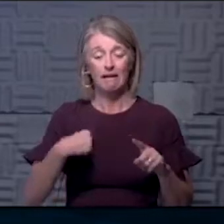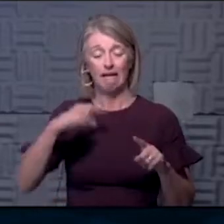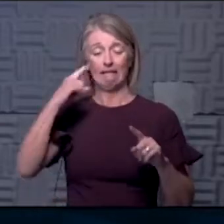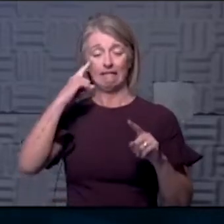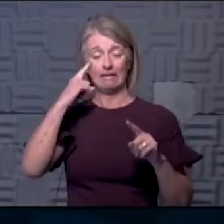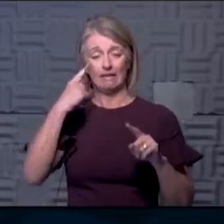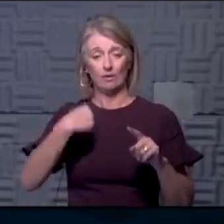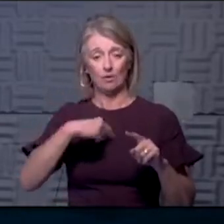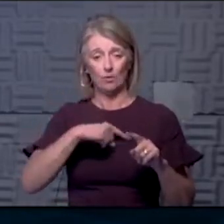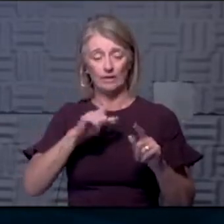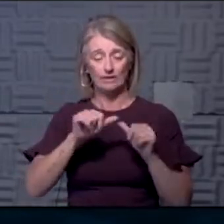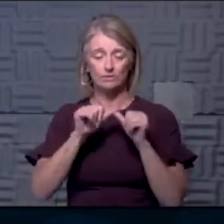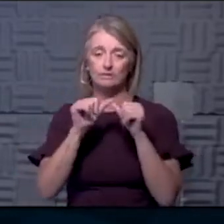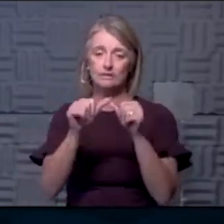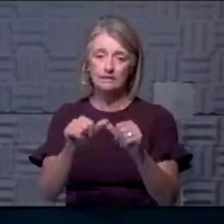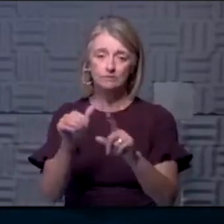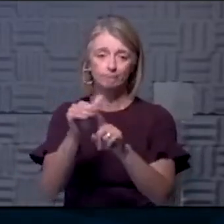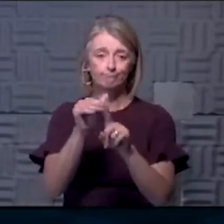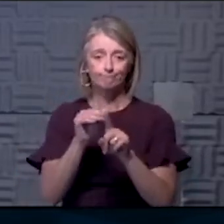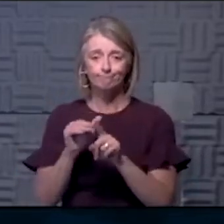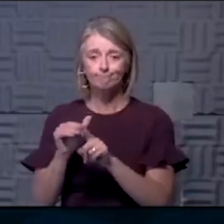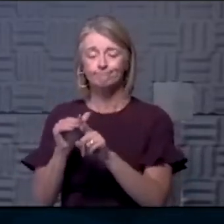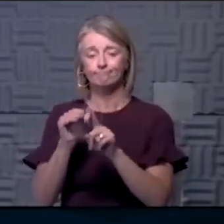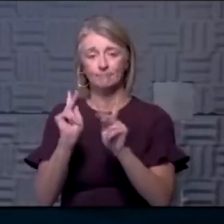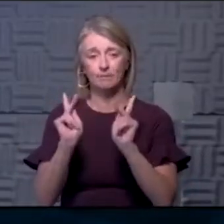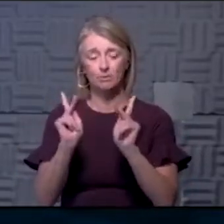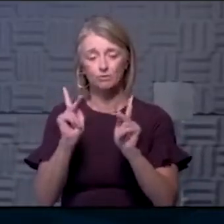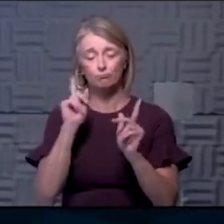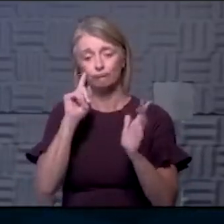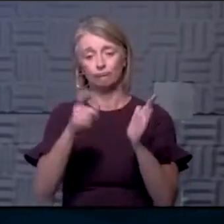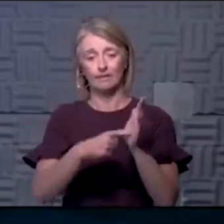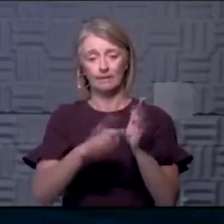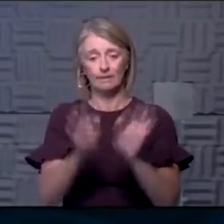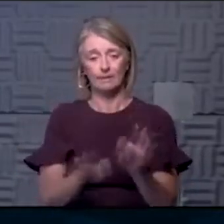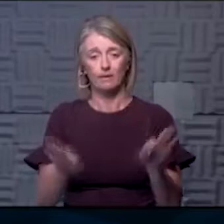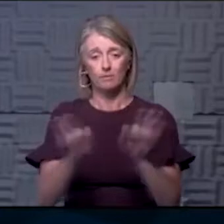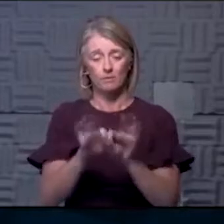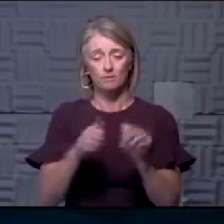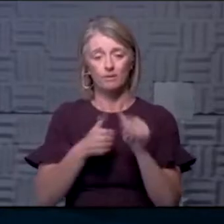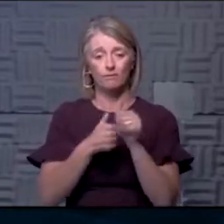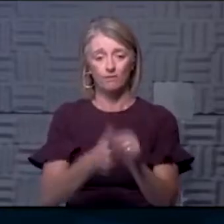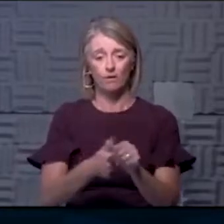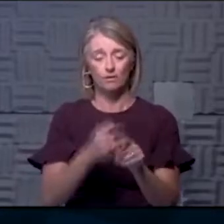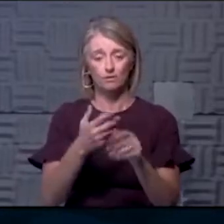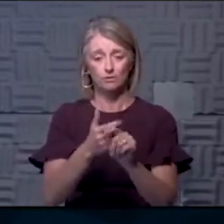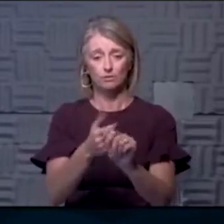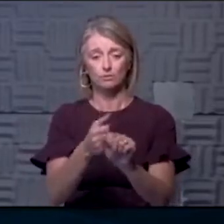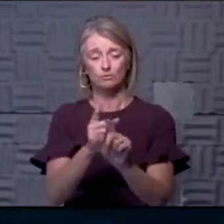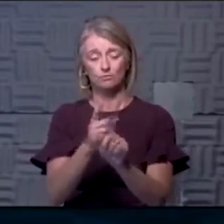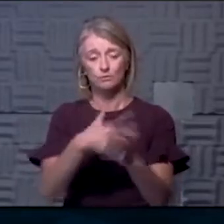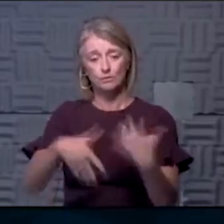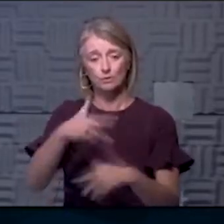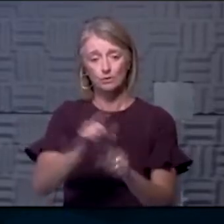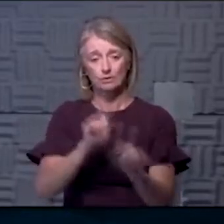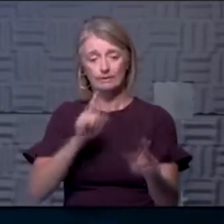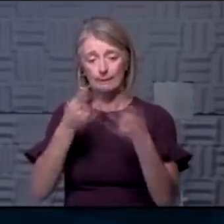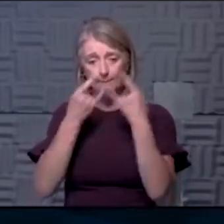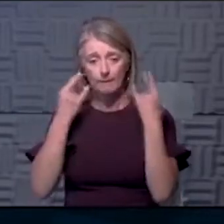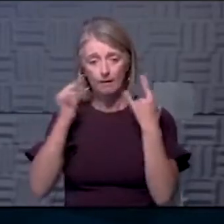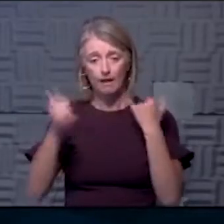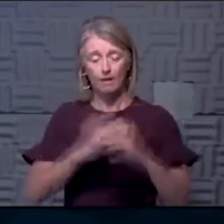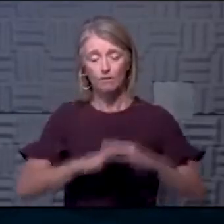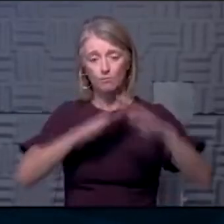just something that we continue to need folks to recognize, the importance of adhering to the social distancing, masking, and other infection